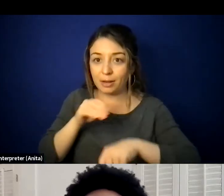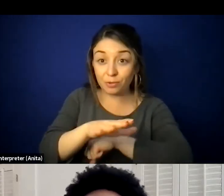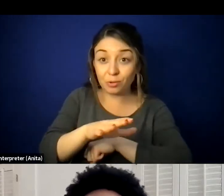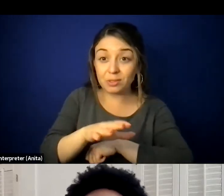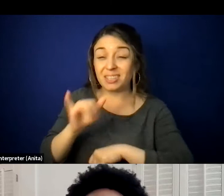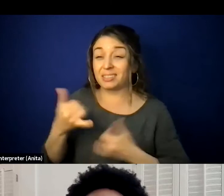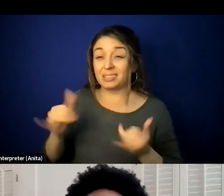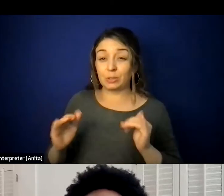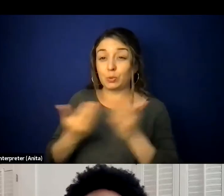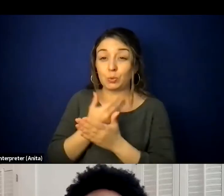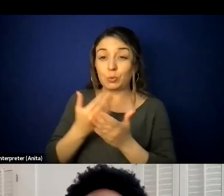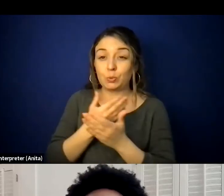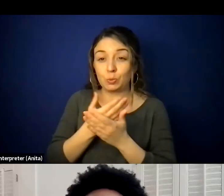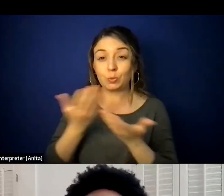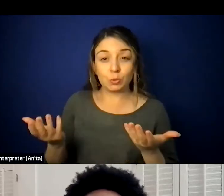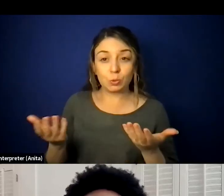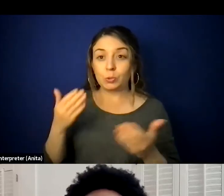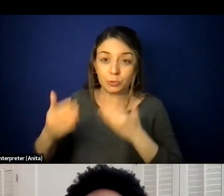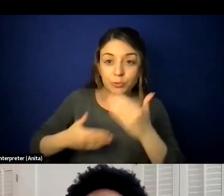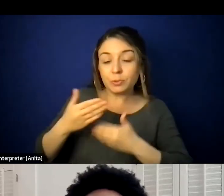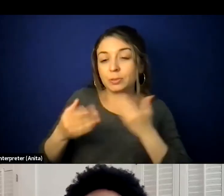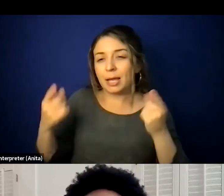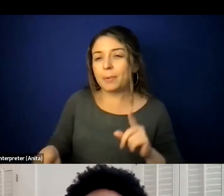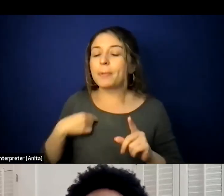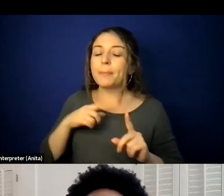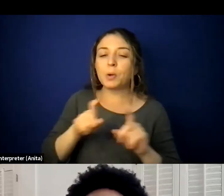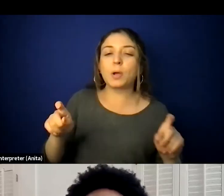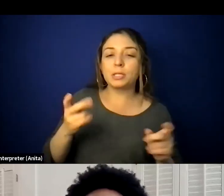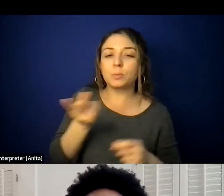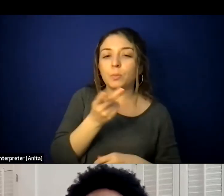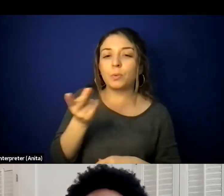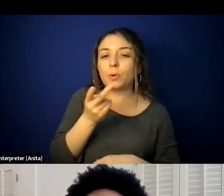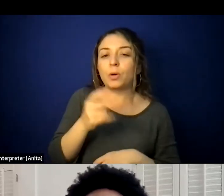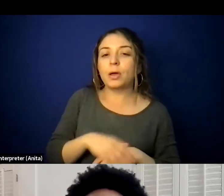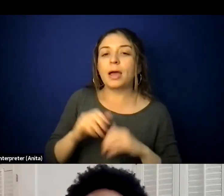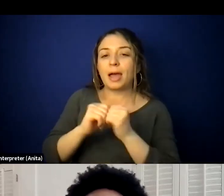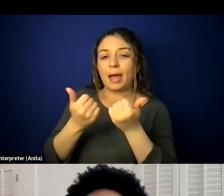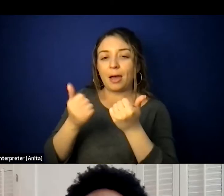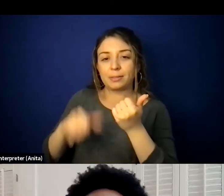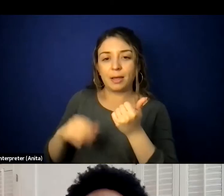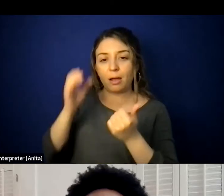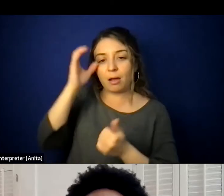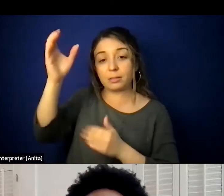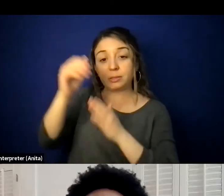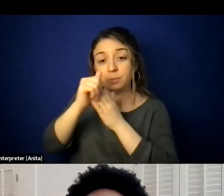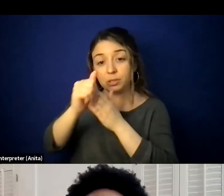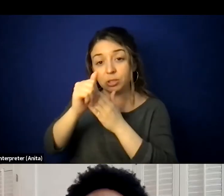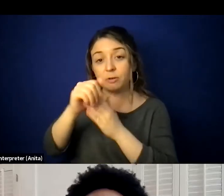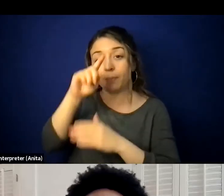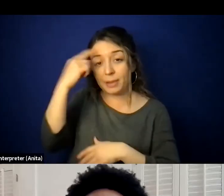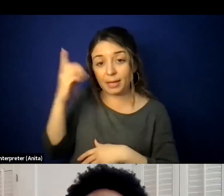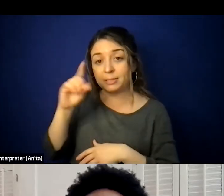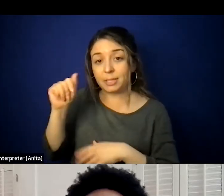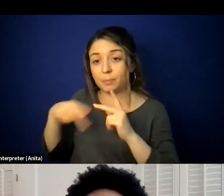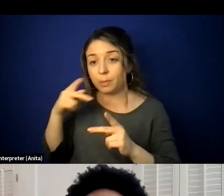pretty new. And so my question to you both is, how does leadership of Black disabled people and